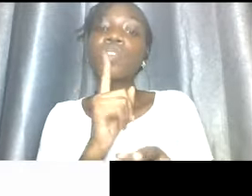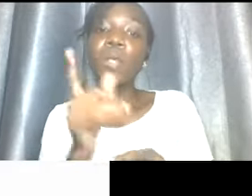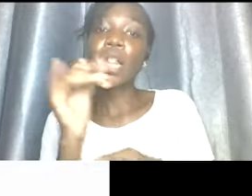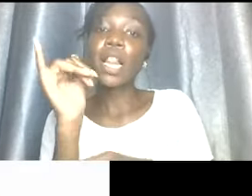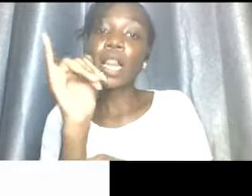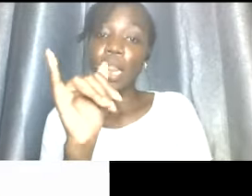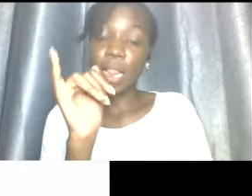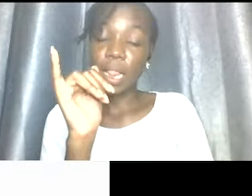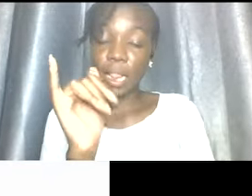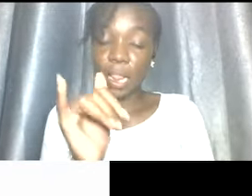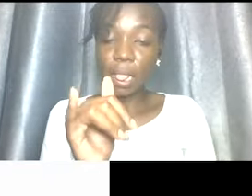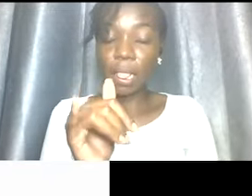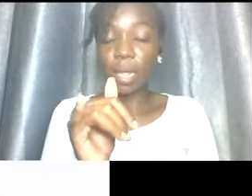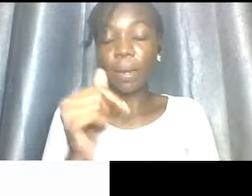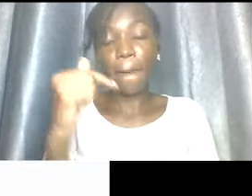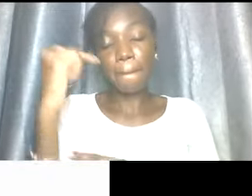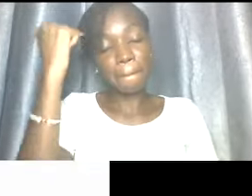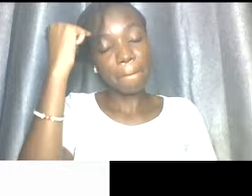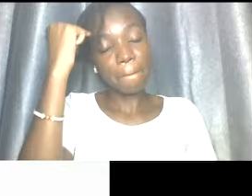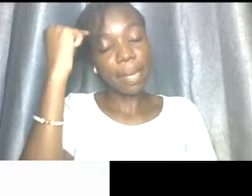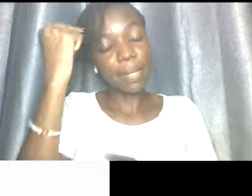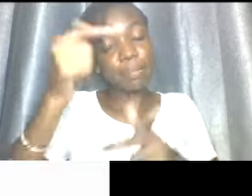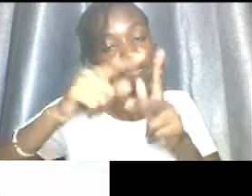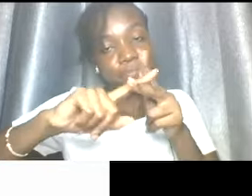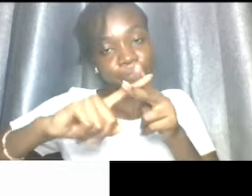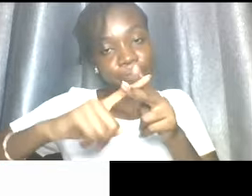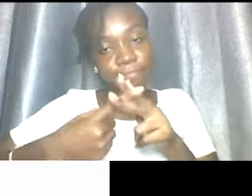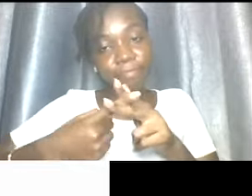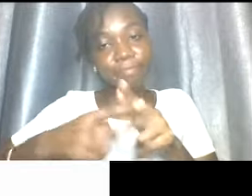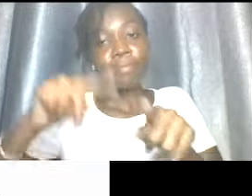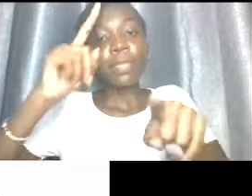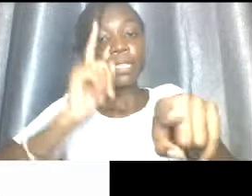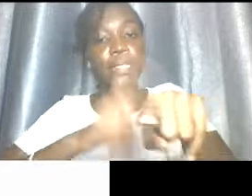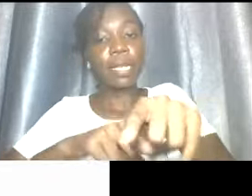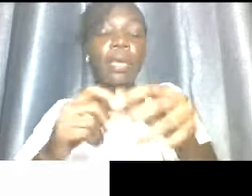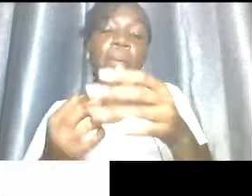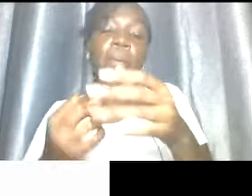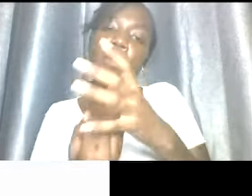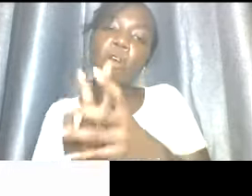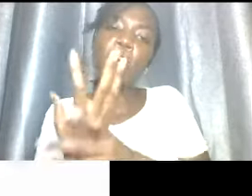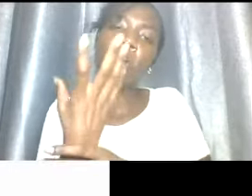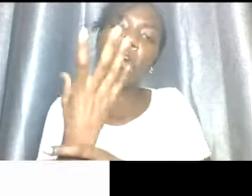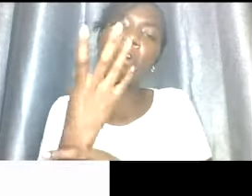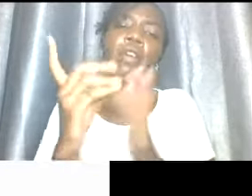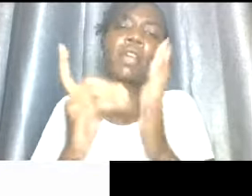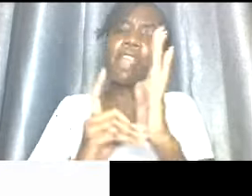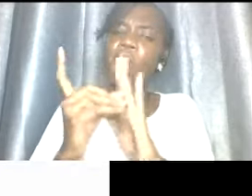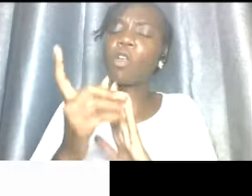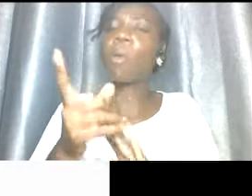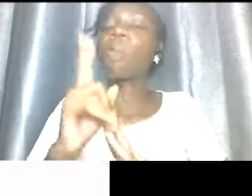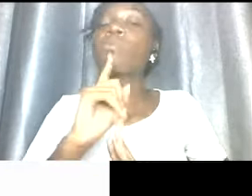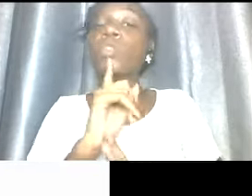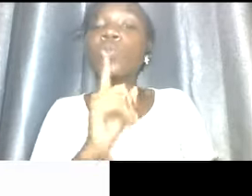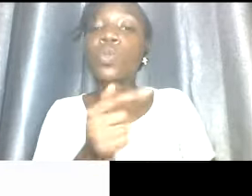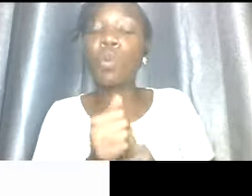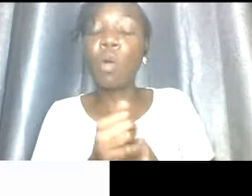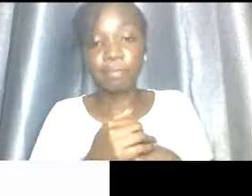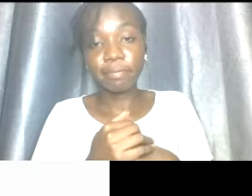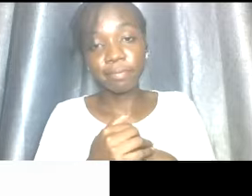that mindset, and as I grew and as I developed and as I matured,